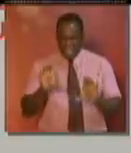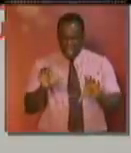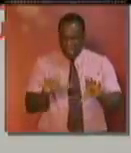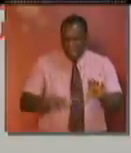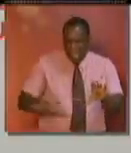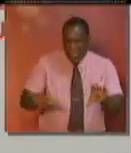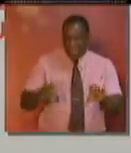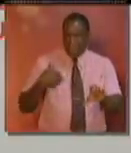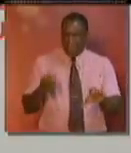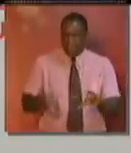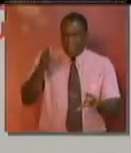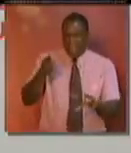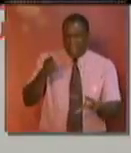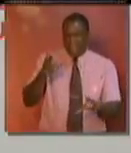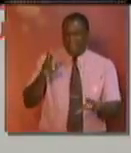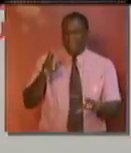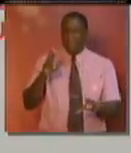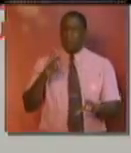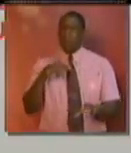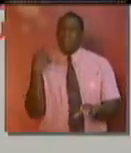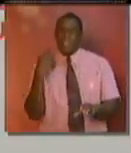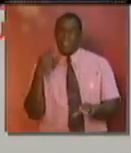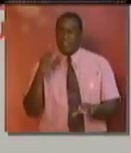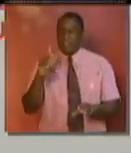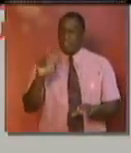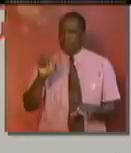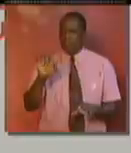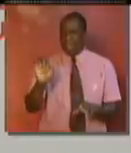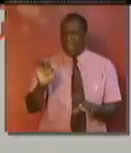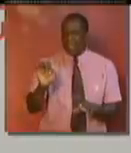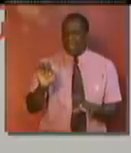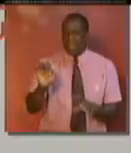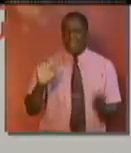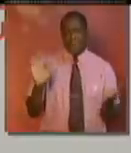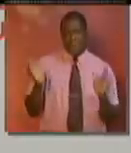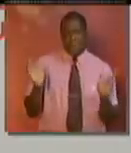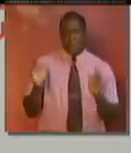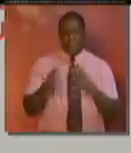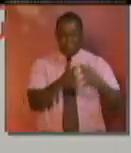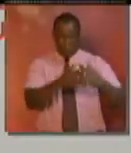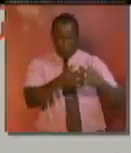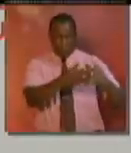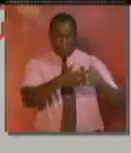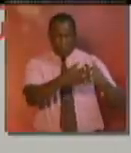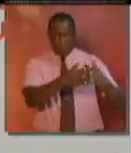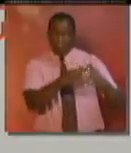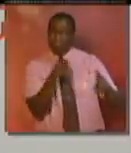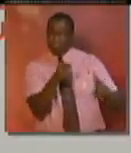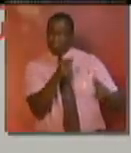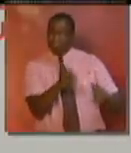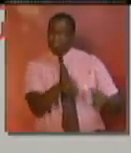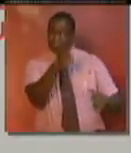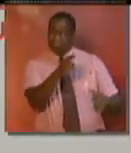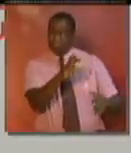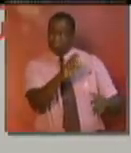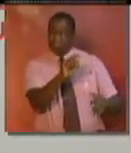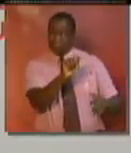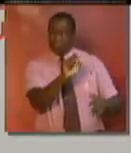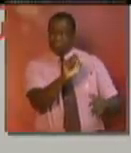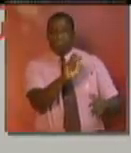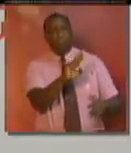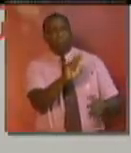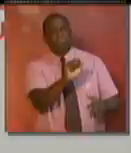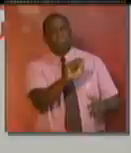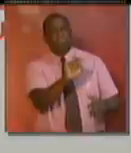Americas, given the United States of America itself and its levels of obesity, but we do know that the Caribbean